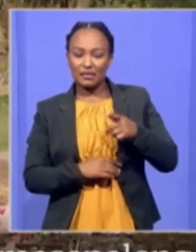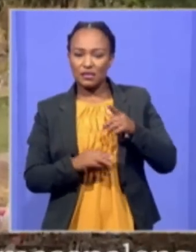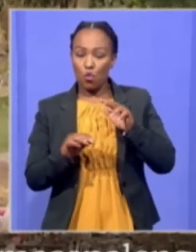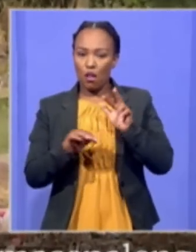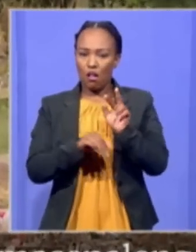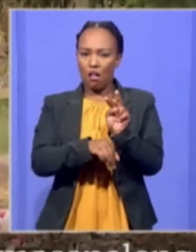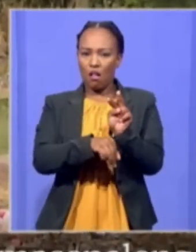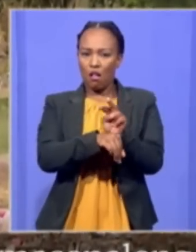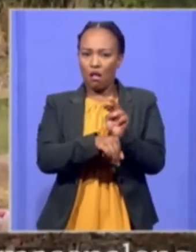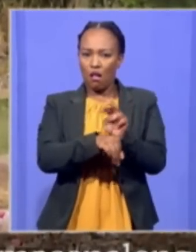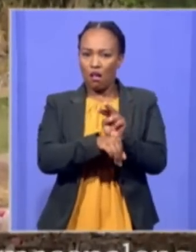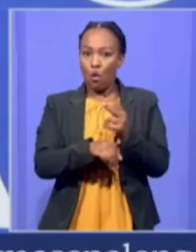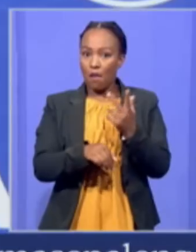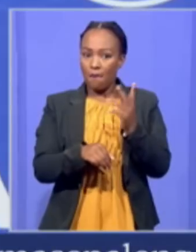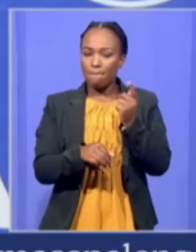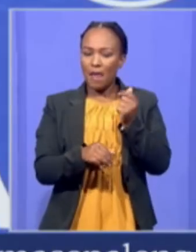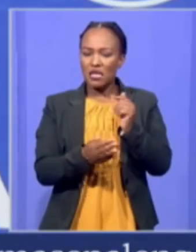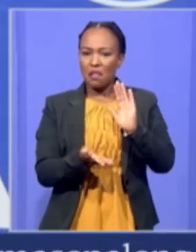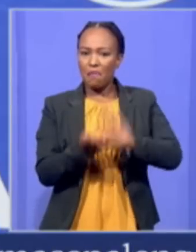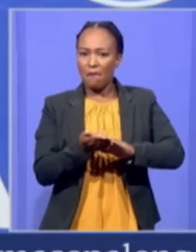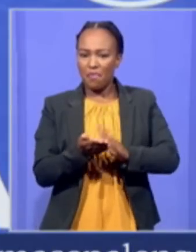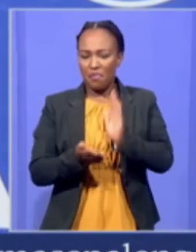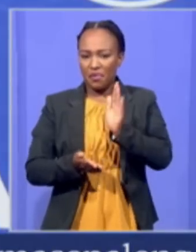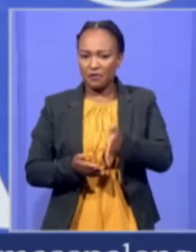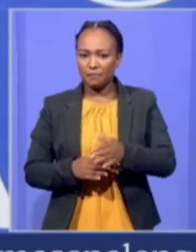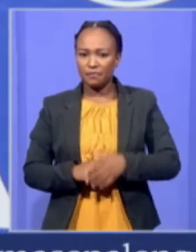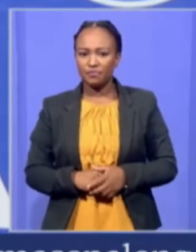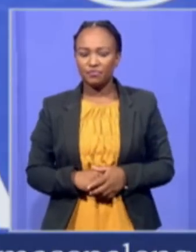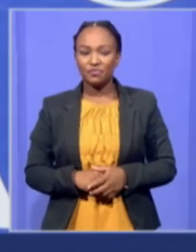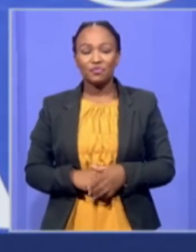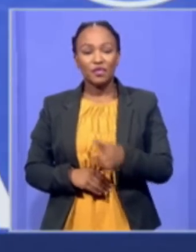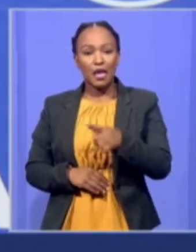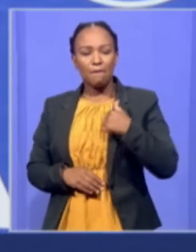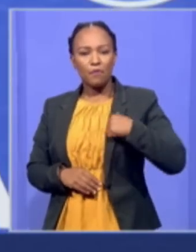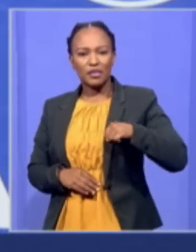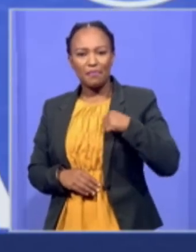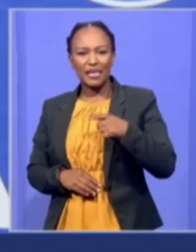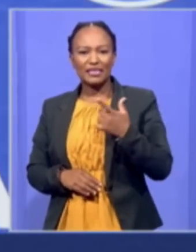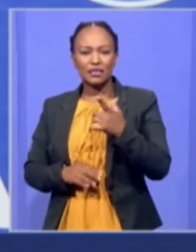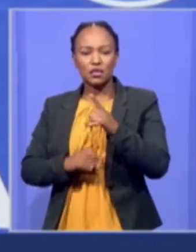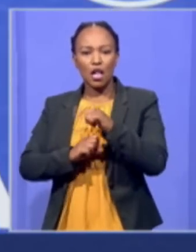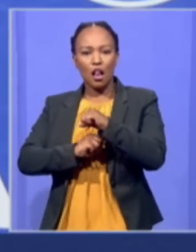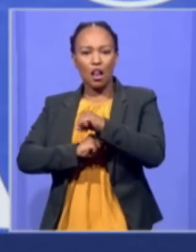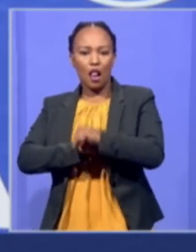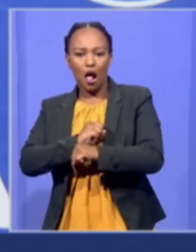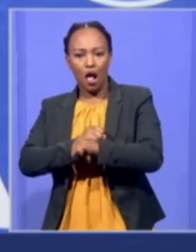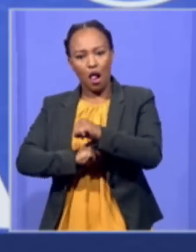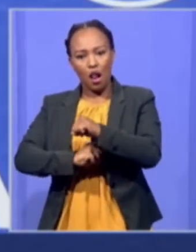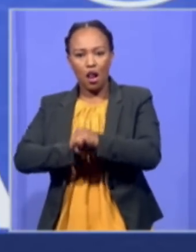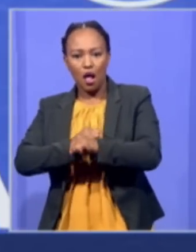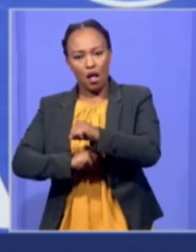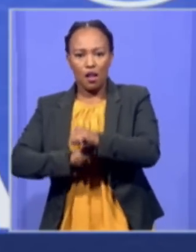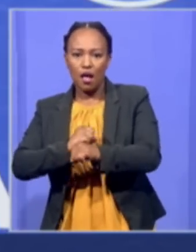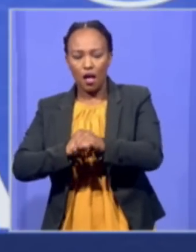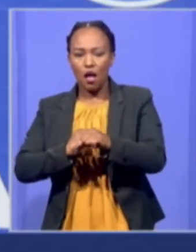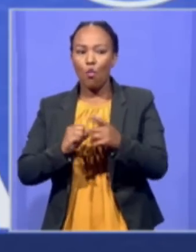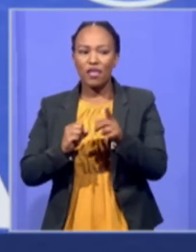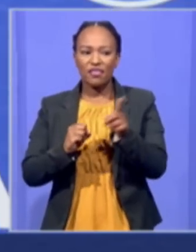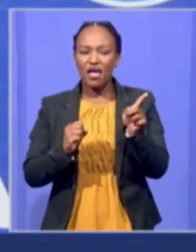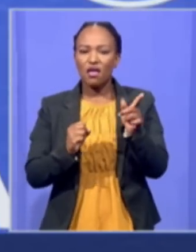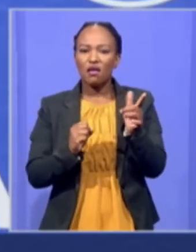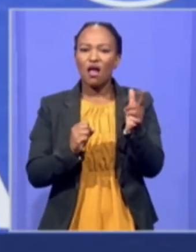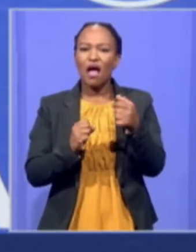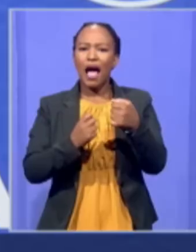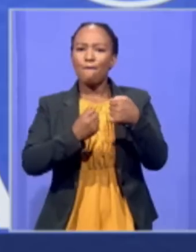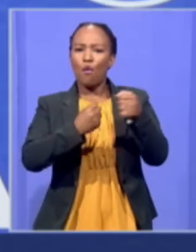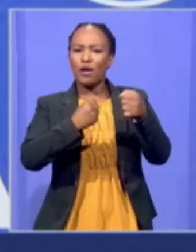ka ha o tla hloka tšhelete. The current instability in that municipality is due to the irregular appointments. This